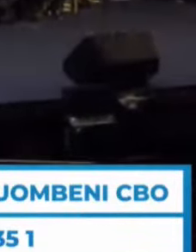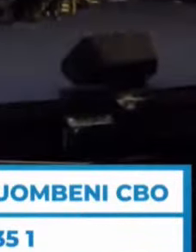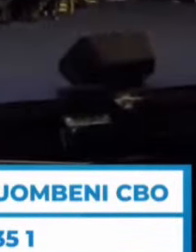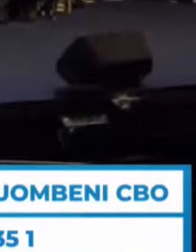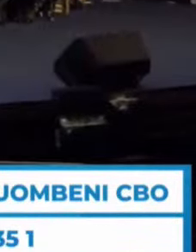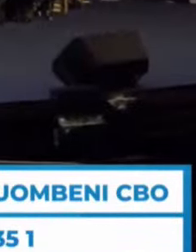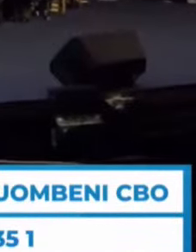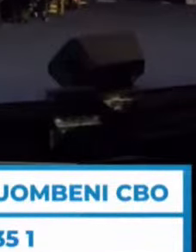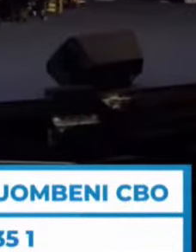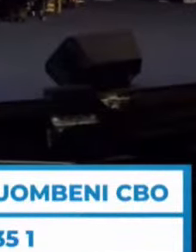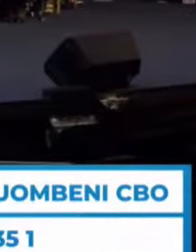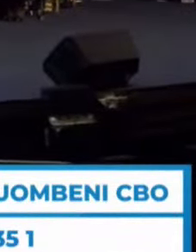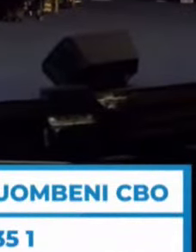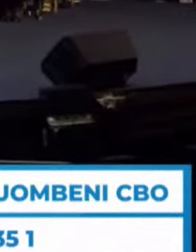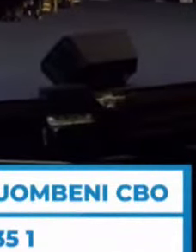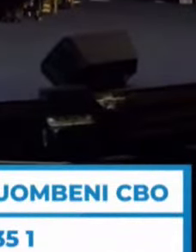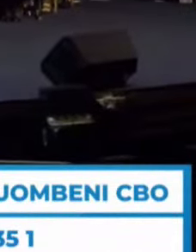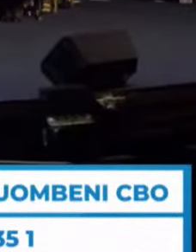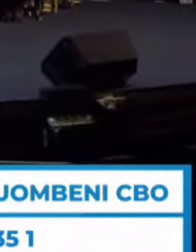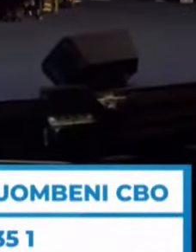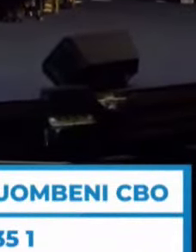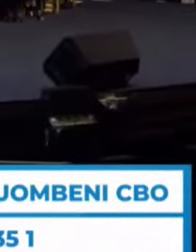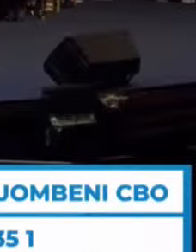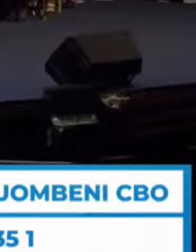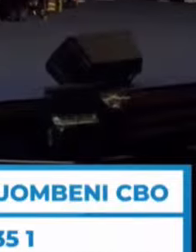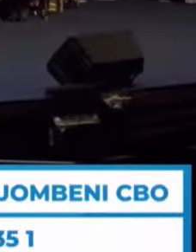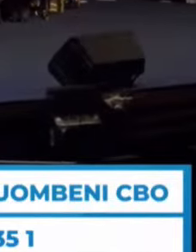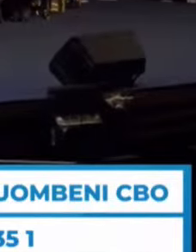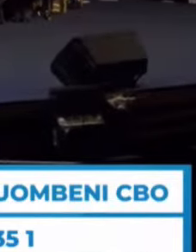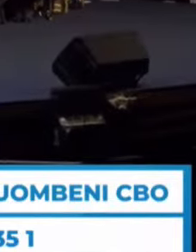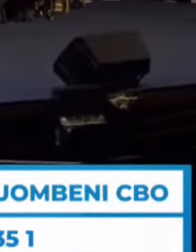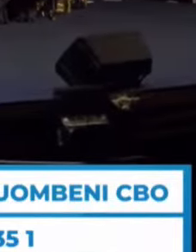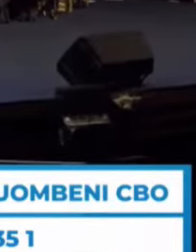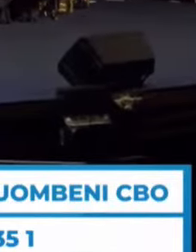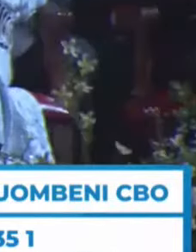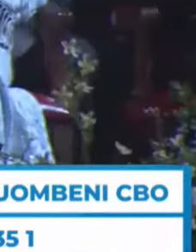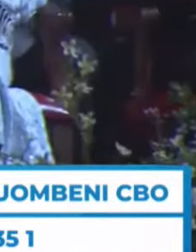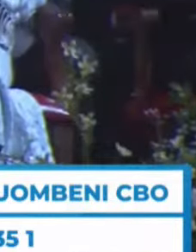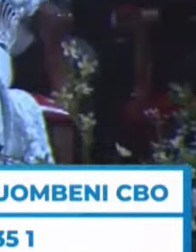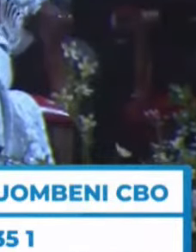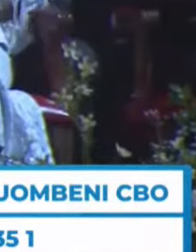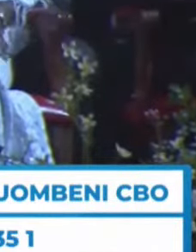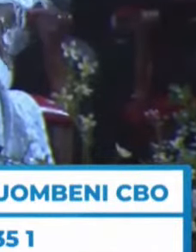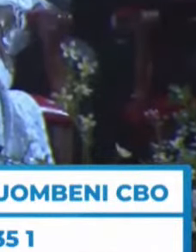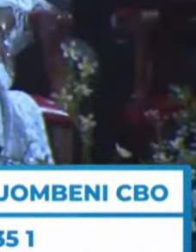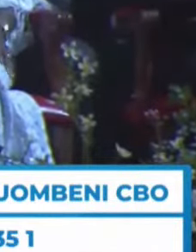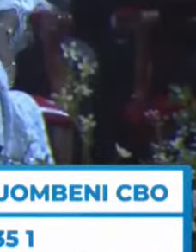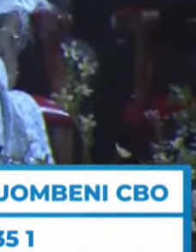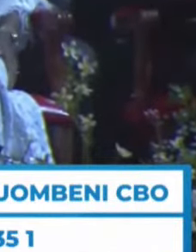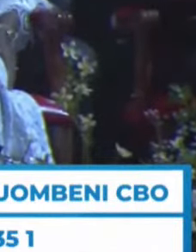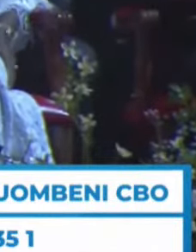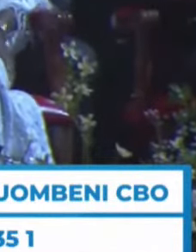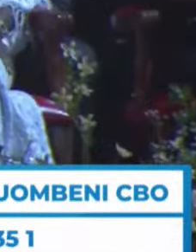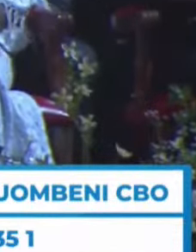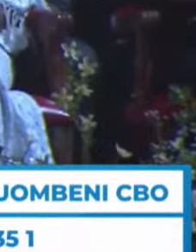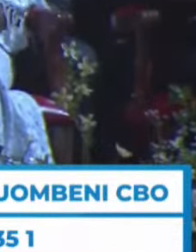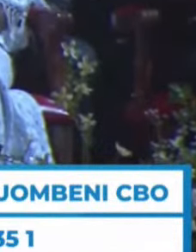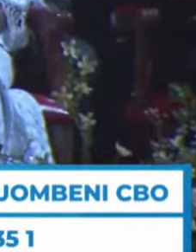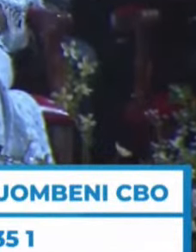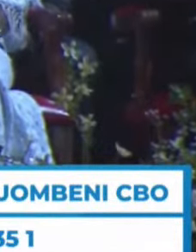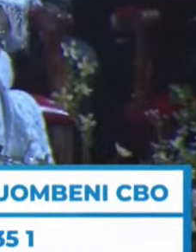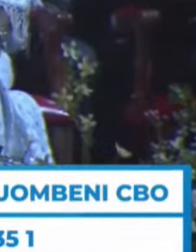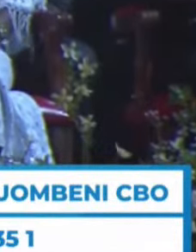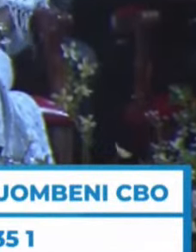it Jesus did it I simply obeyed the